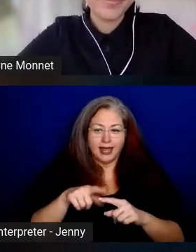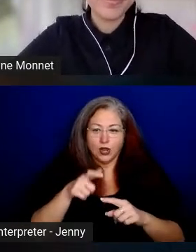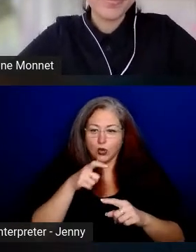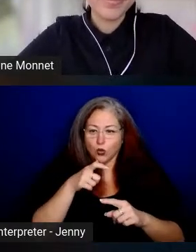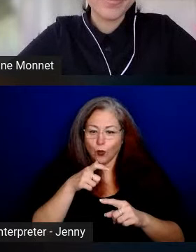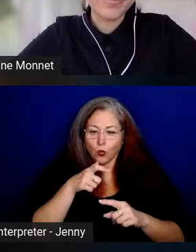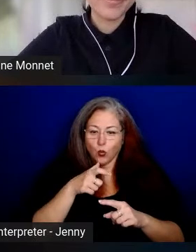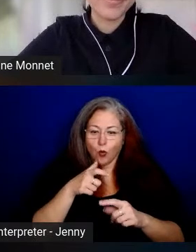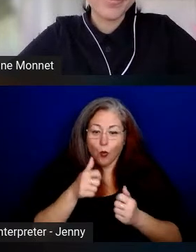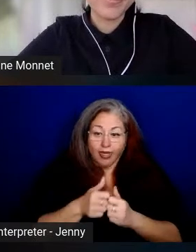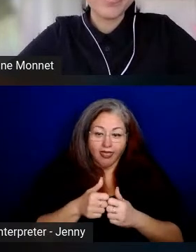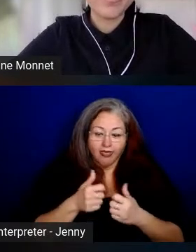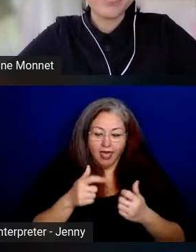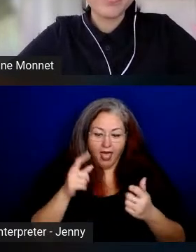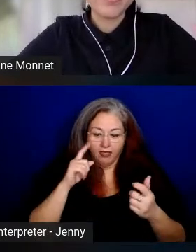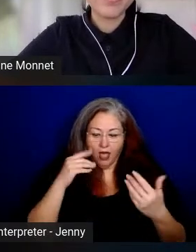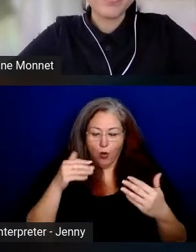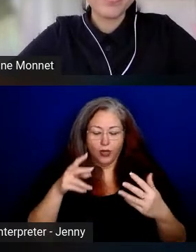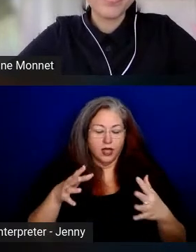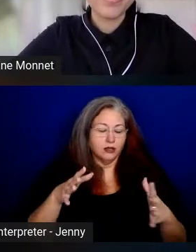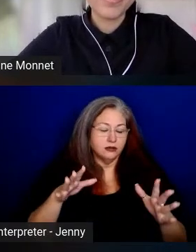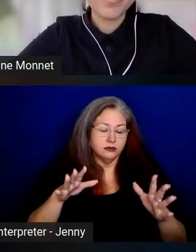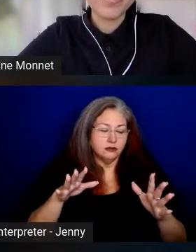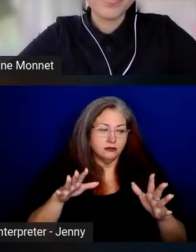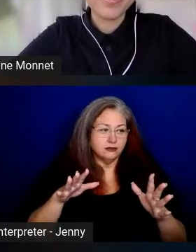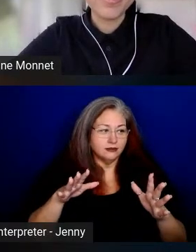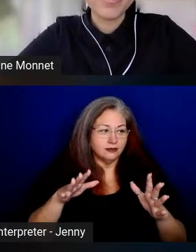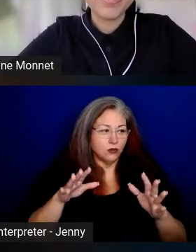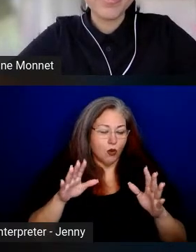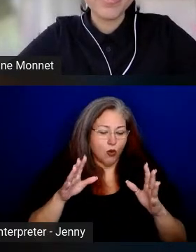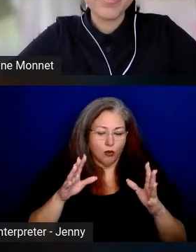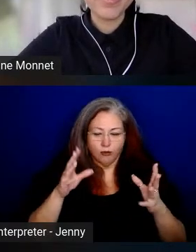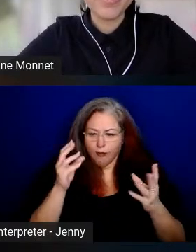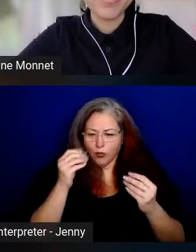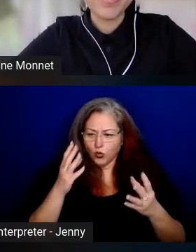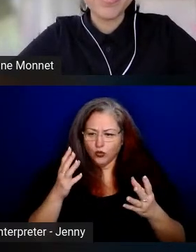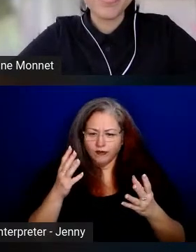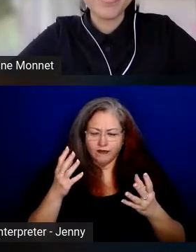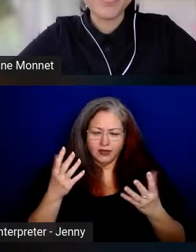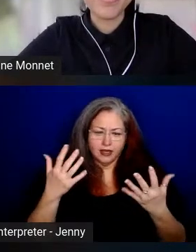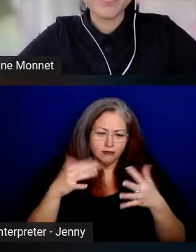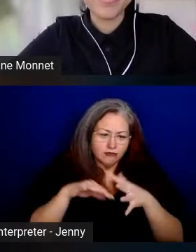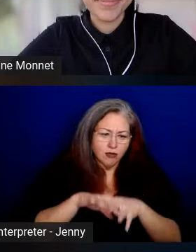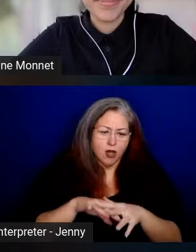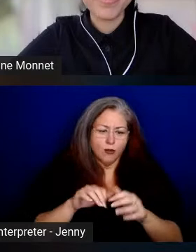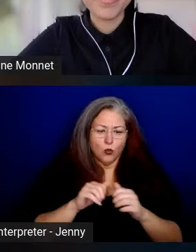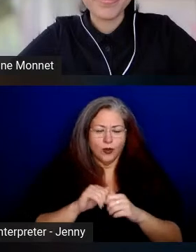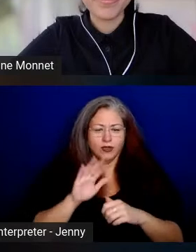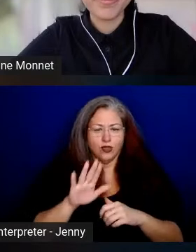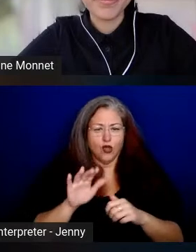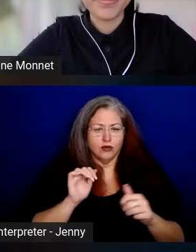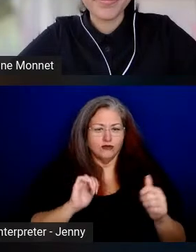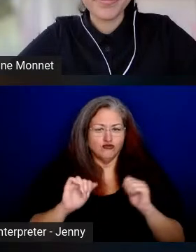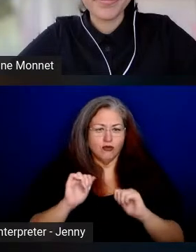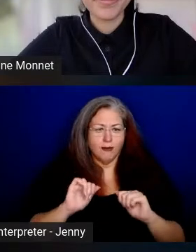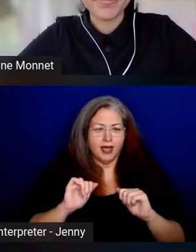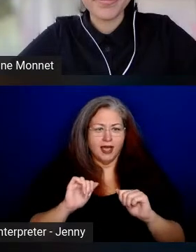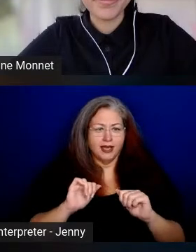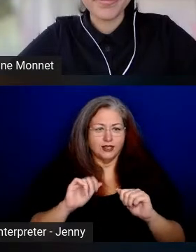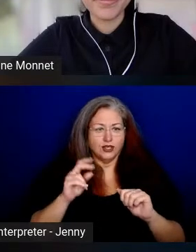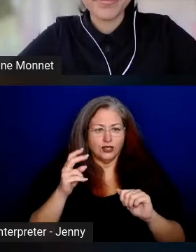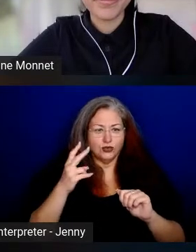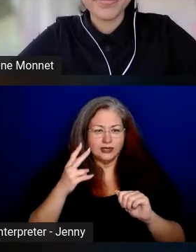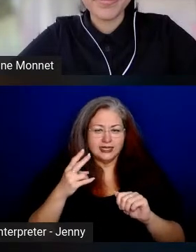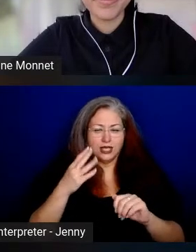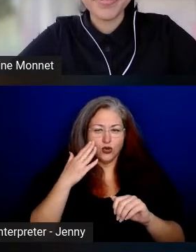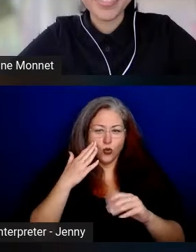was so well knit into the whole dramatic arc, but you just seeing it in terms of knowing some of the